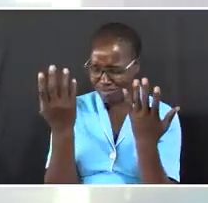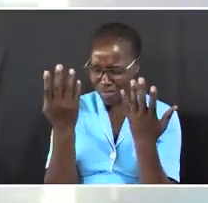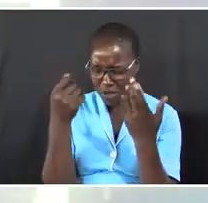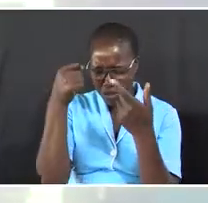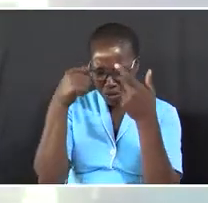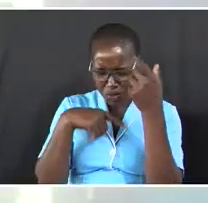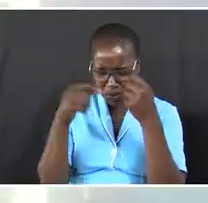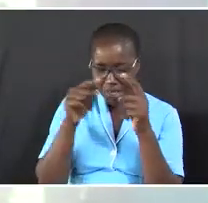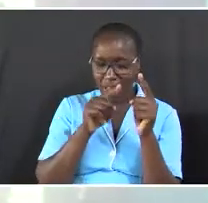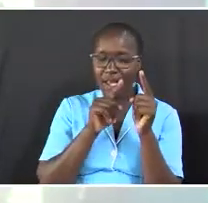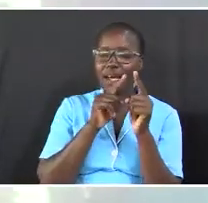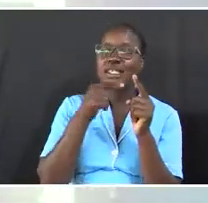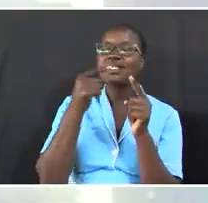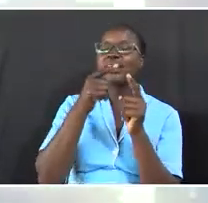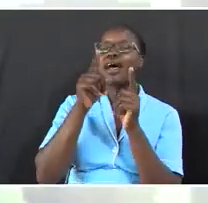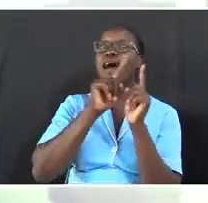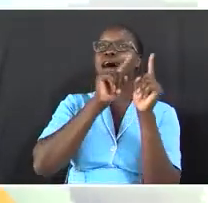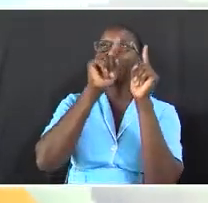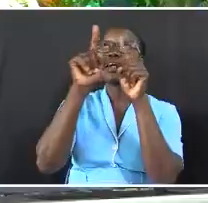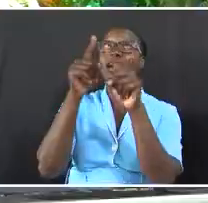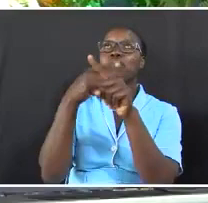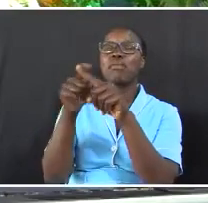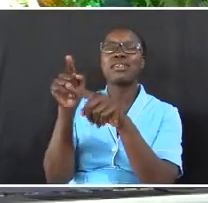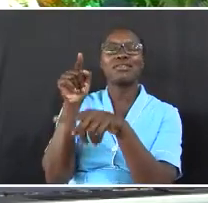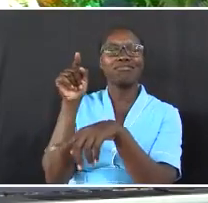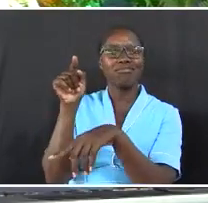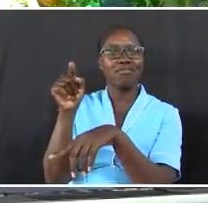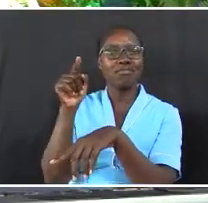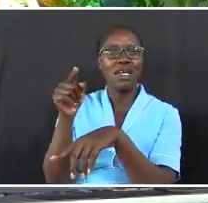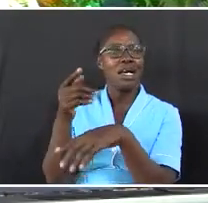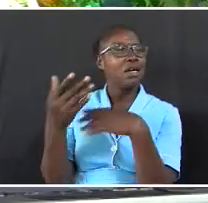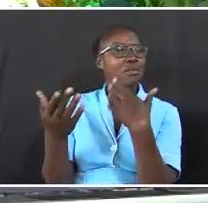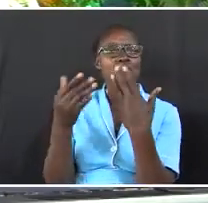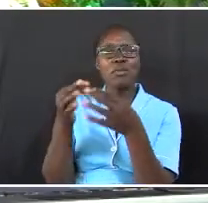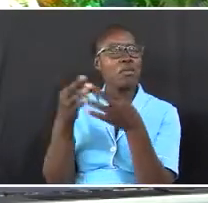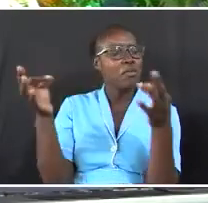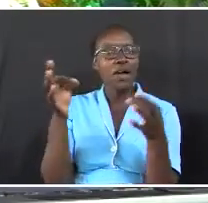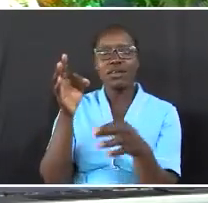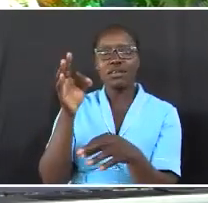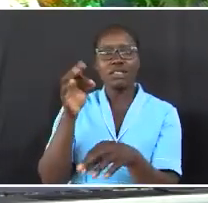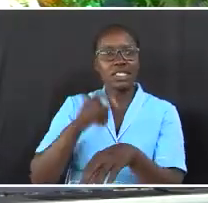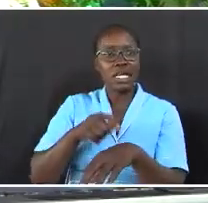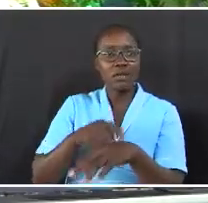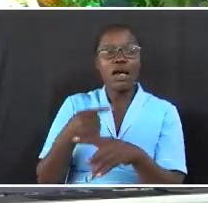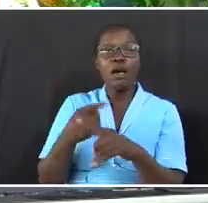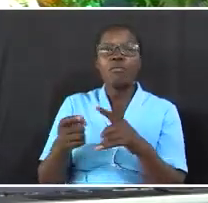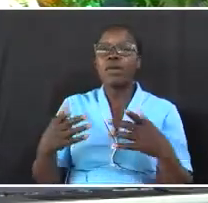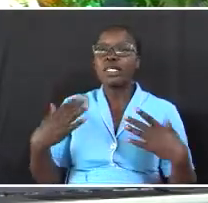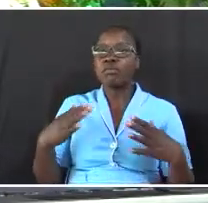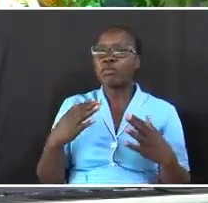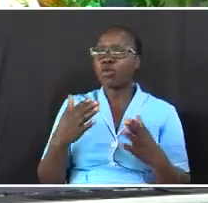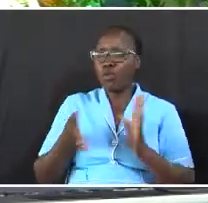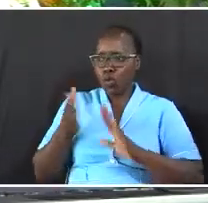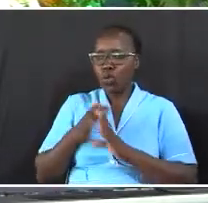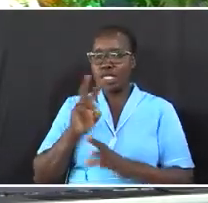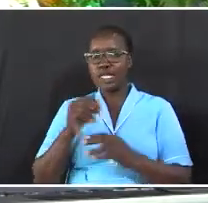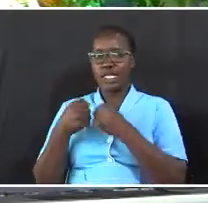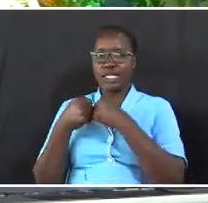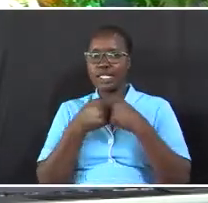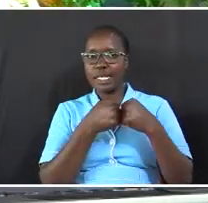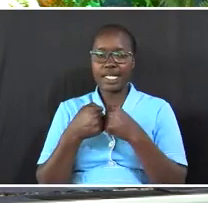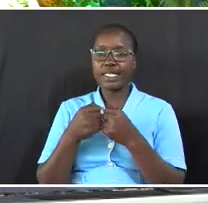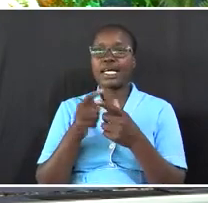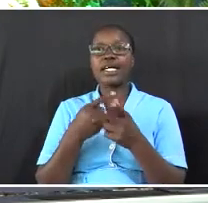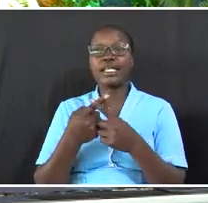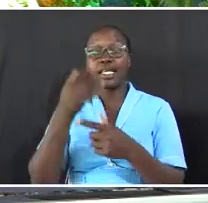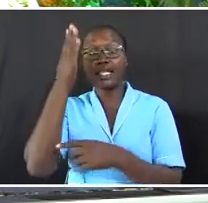come. But by then, it might take so much time. But people who quickly see the storm and